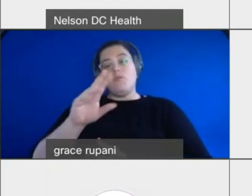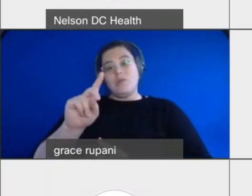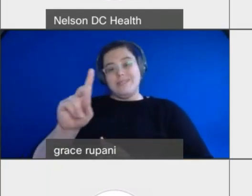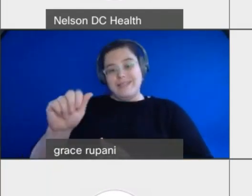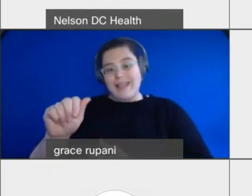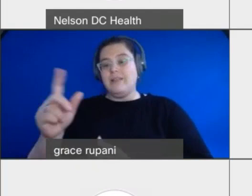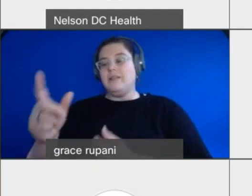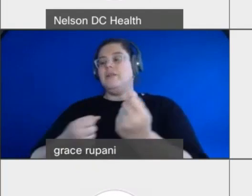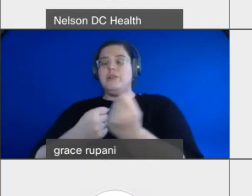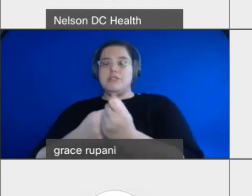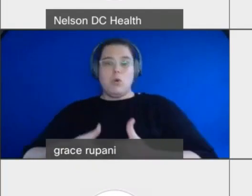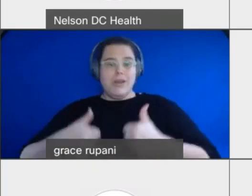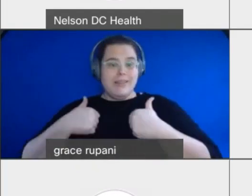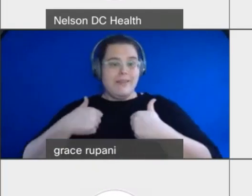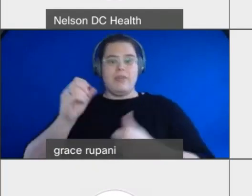in their natural home,